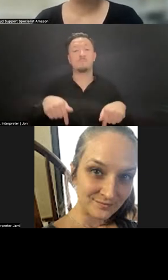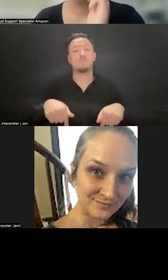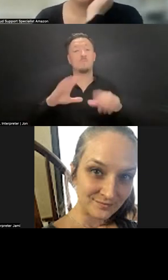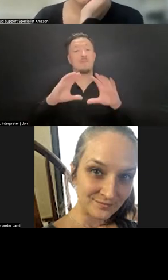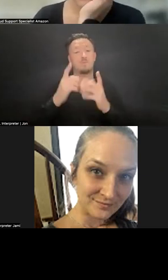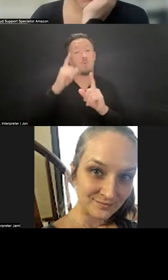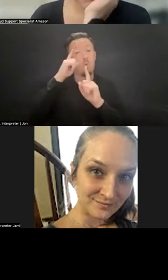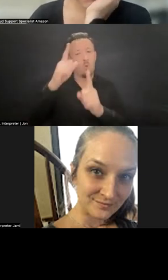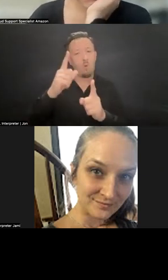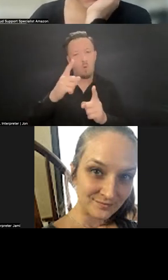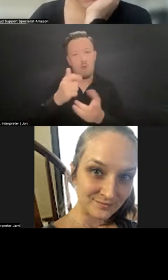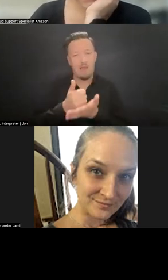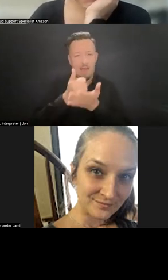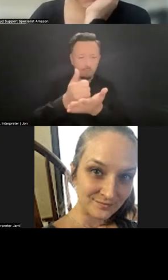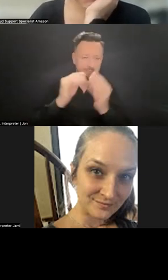this topic.